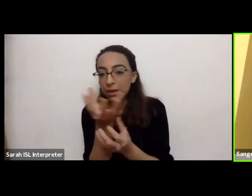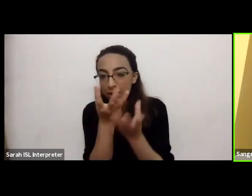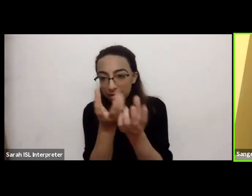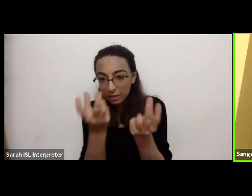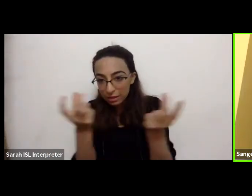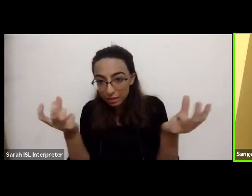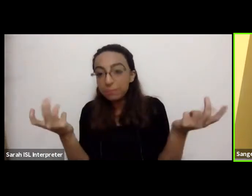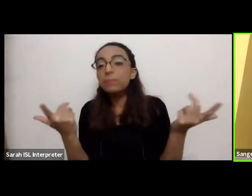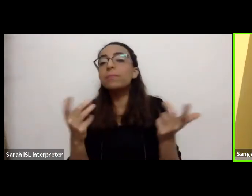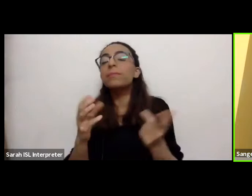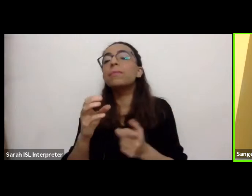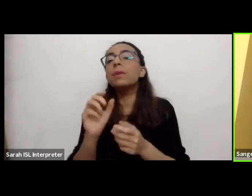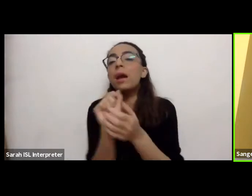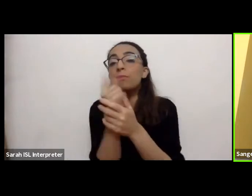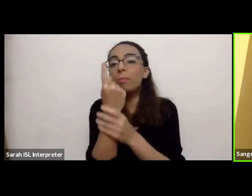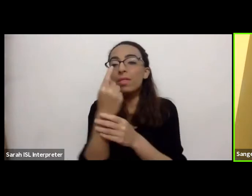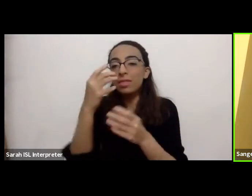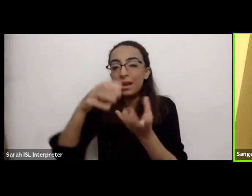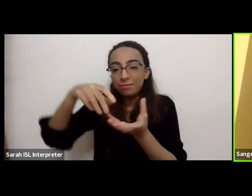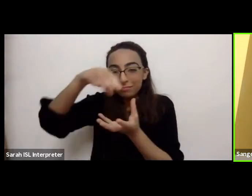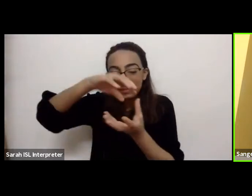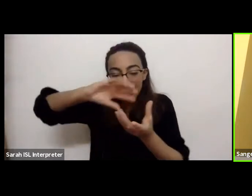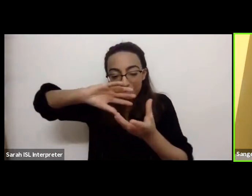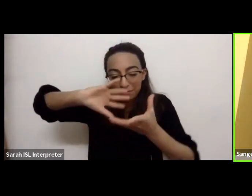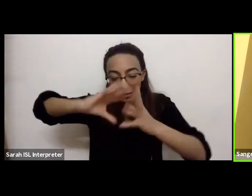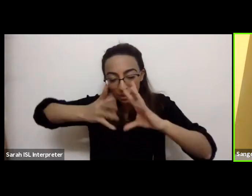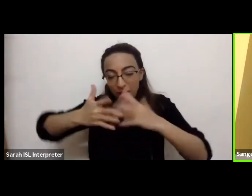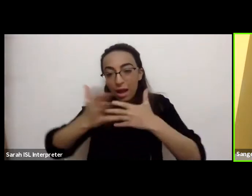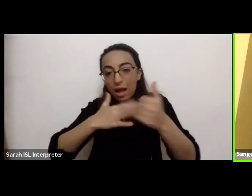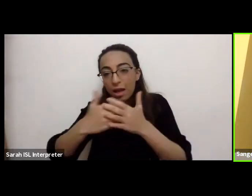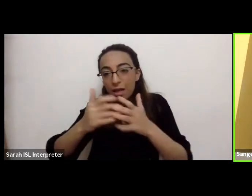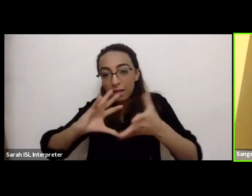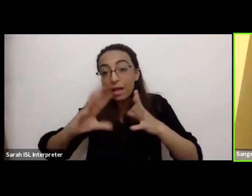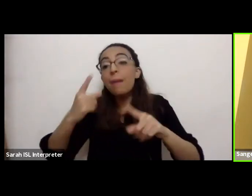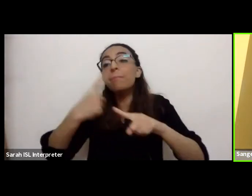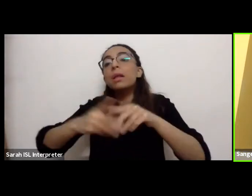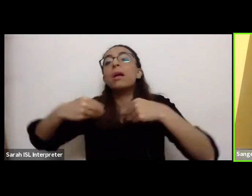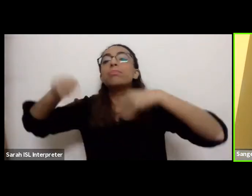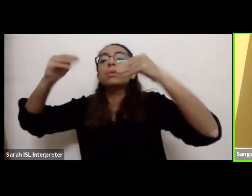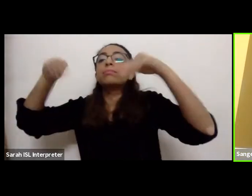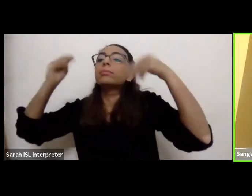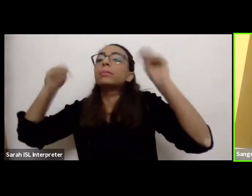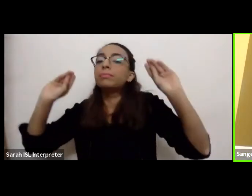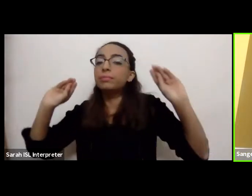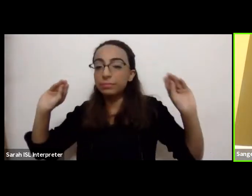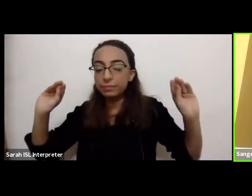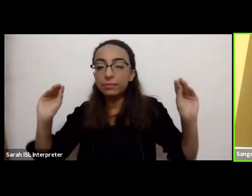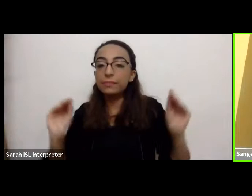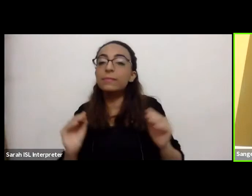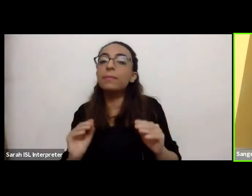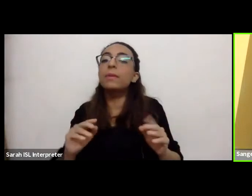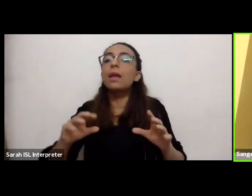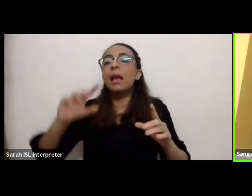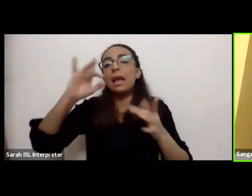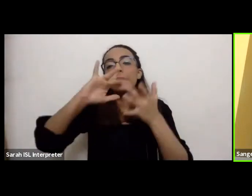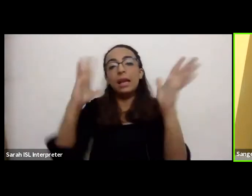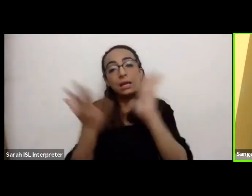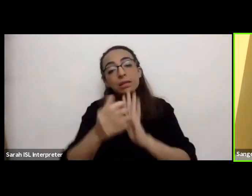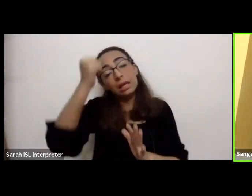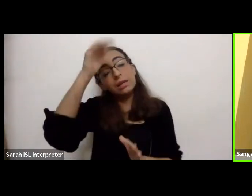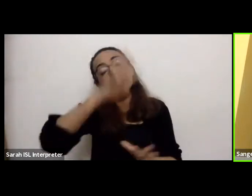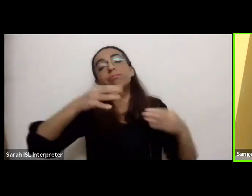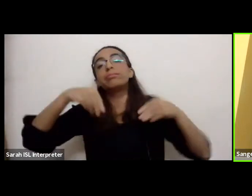with wax, ready to use, creating market linkages within the country and overseas.